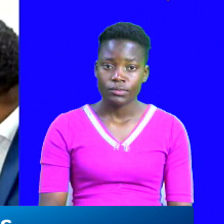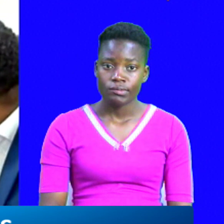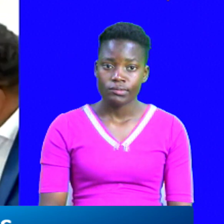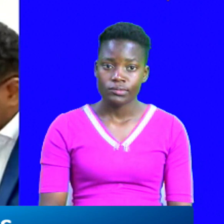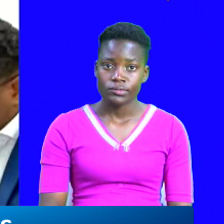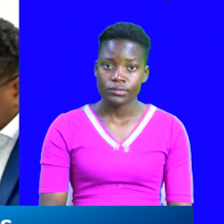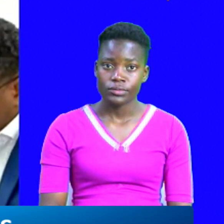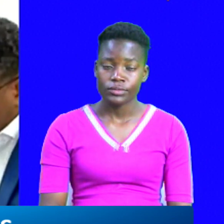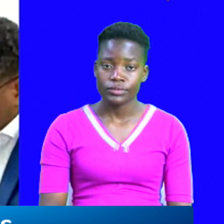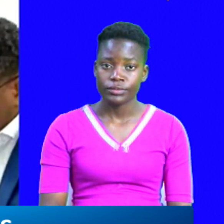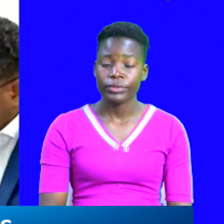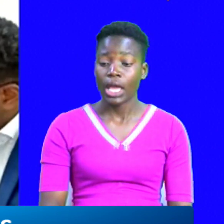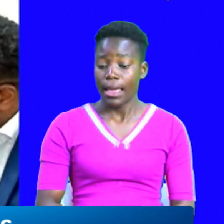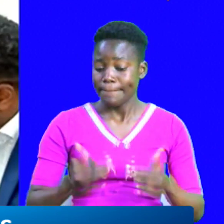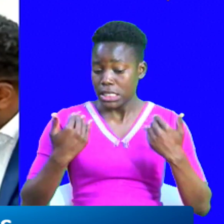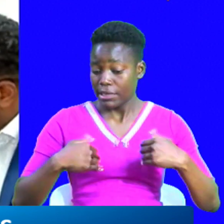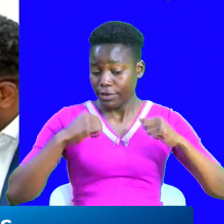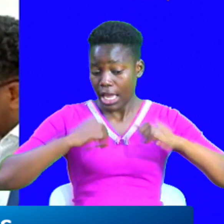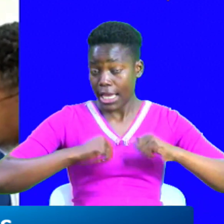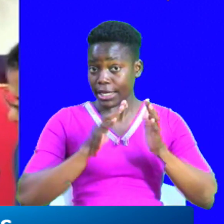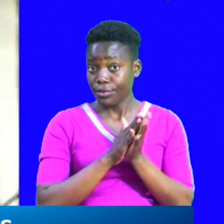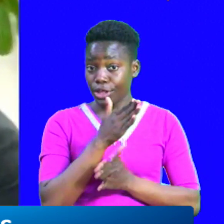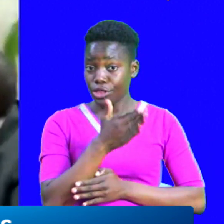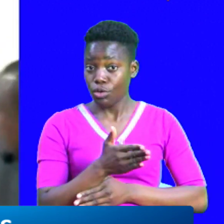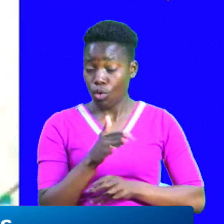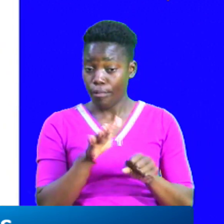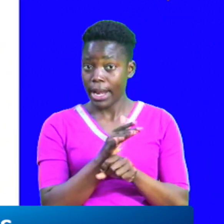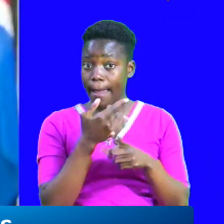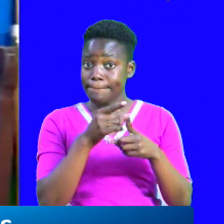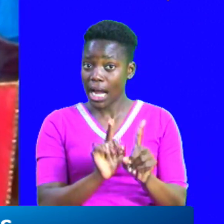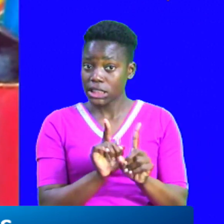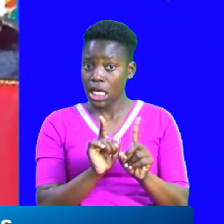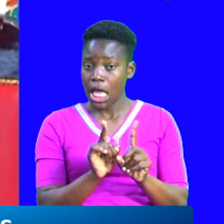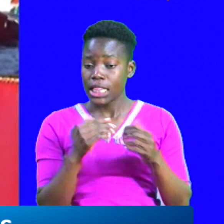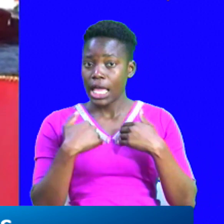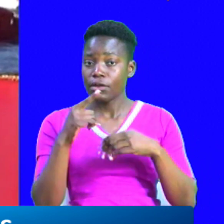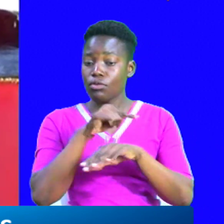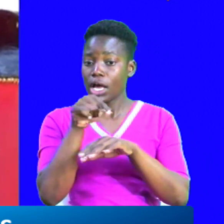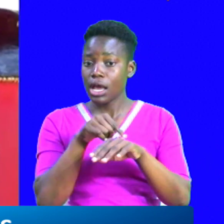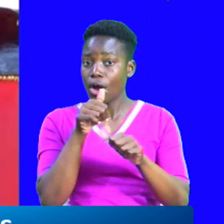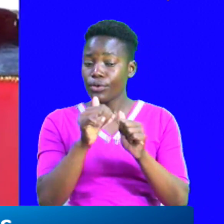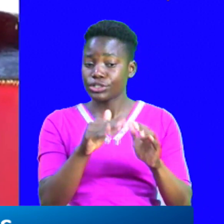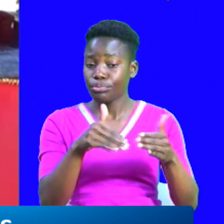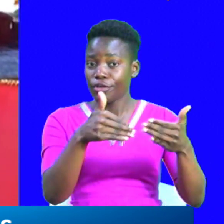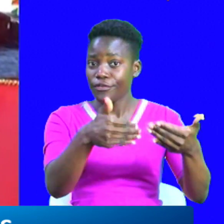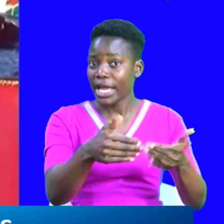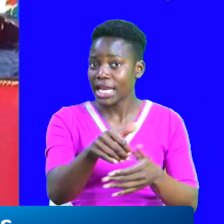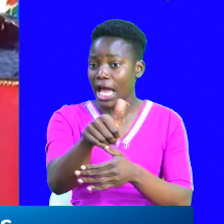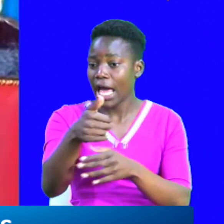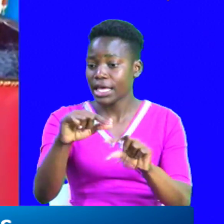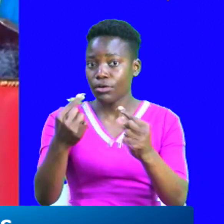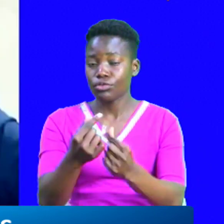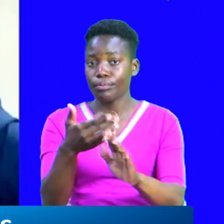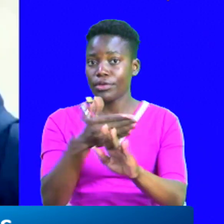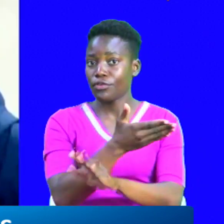Co-chair, while I agree with you completely, you'll agree they have had an hour which we haven't provided to any other group before